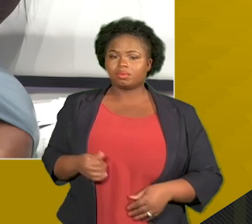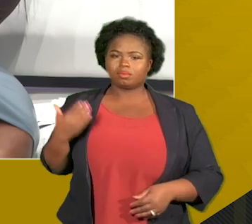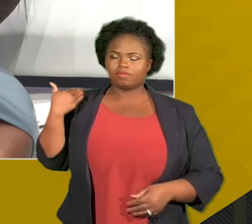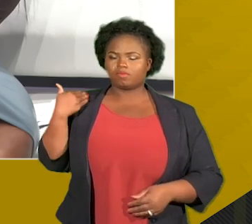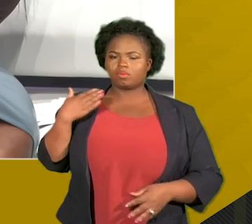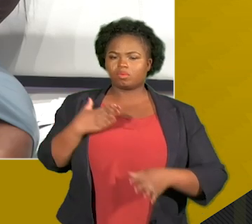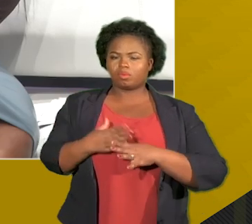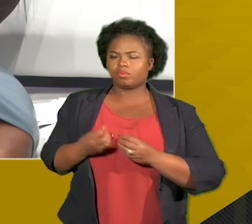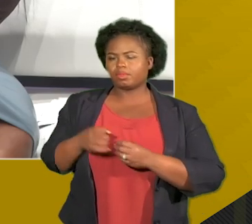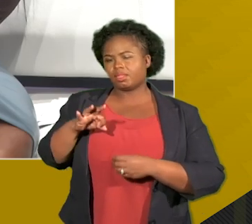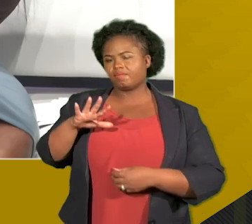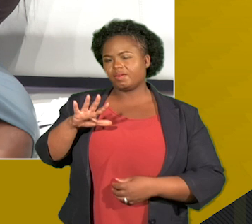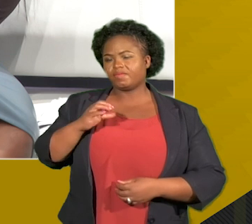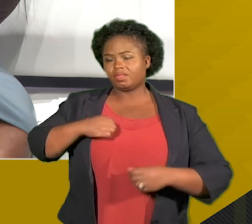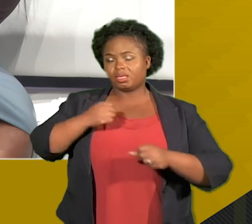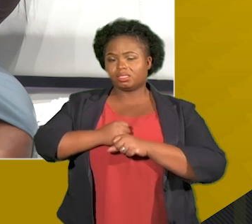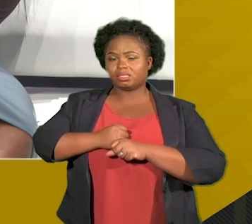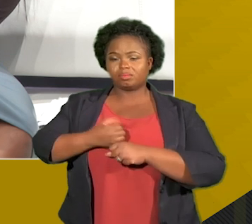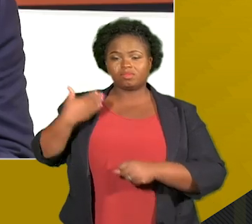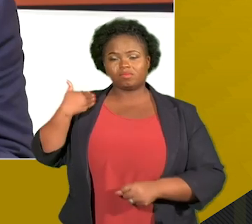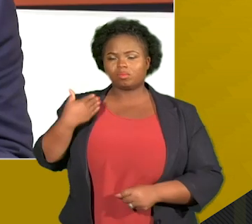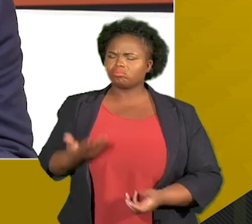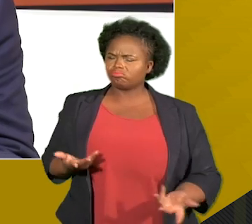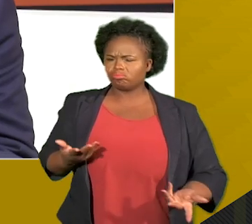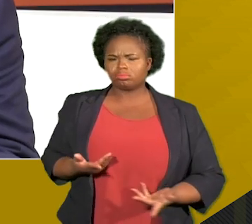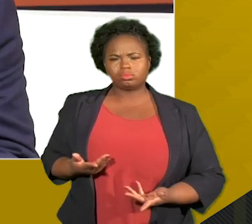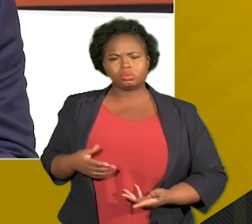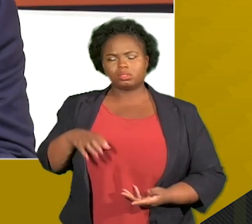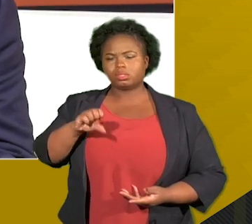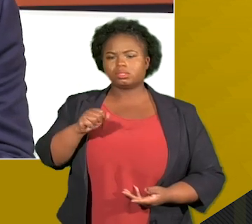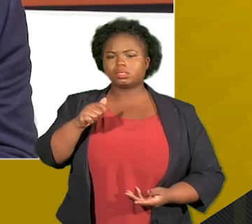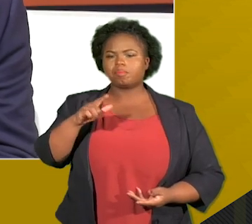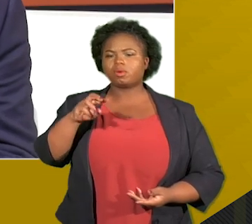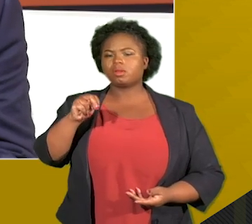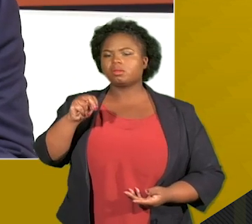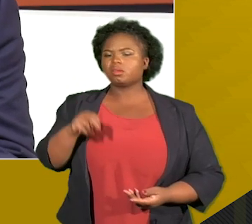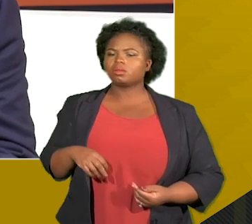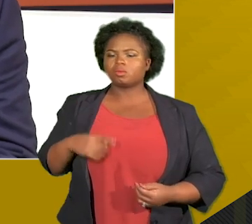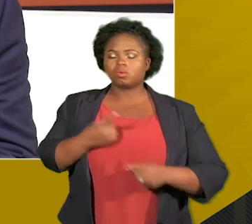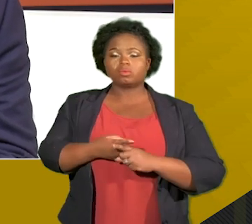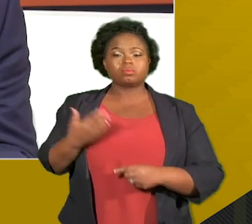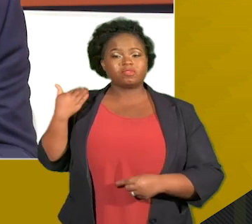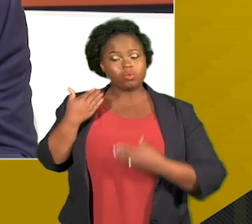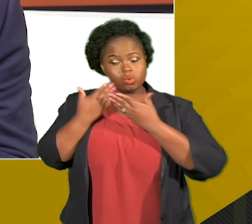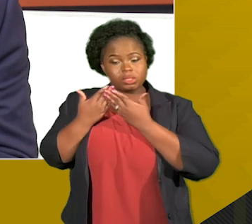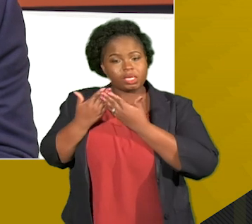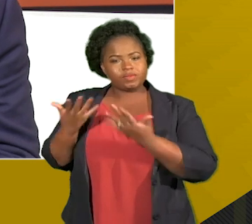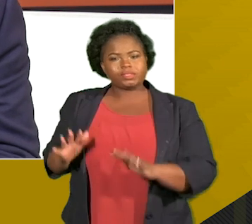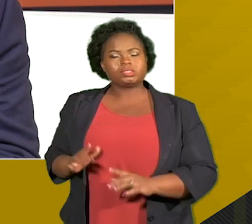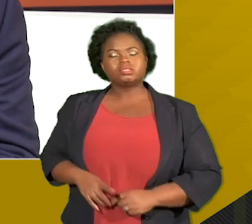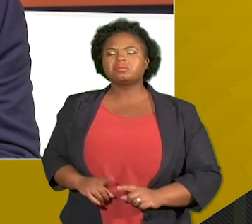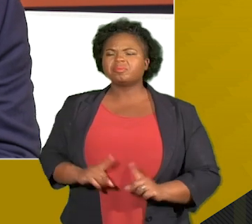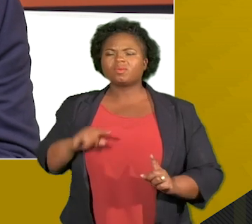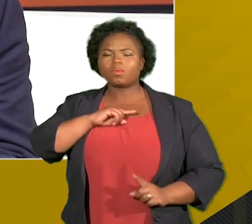now for 35 years, like Sam Nhlengetwa, who studied in Rorke's Drift because there wasn't money to